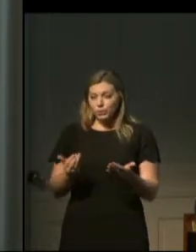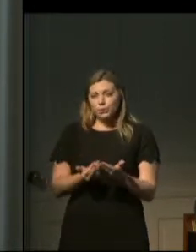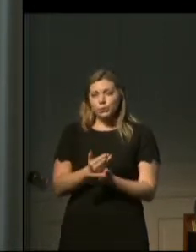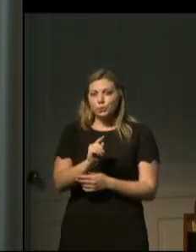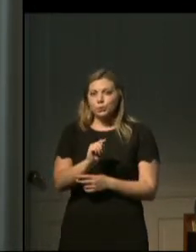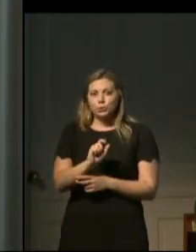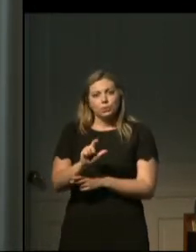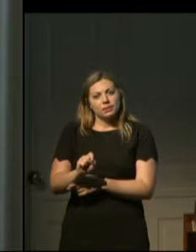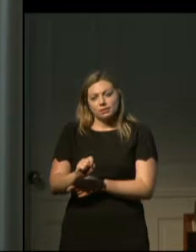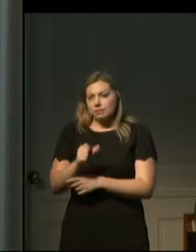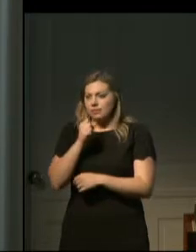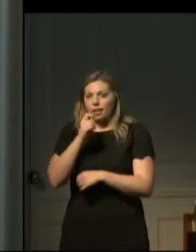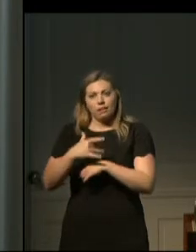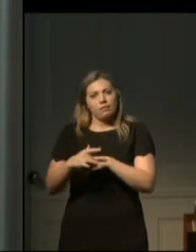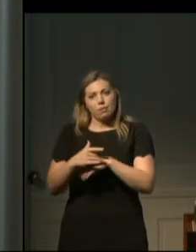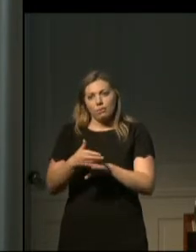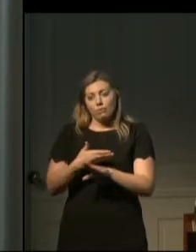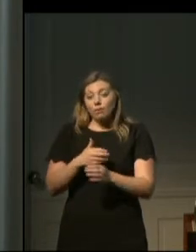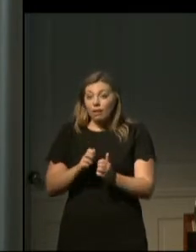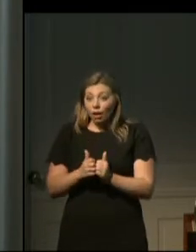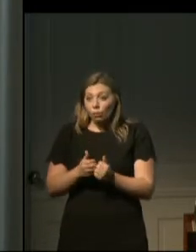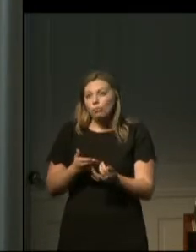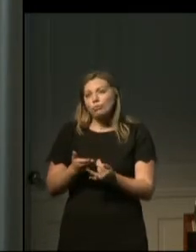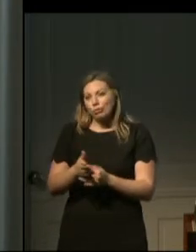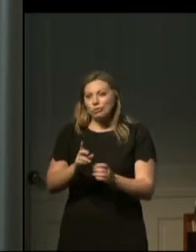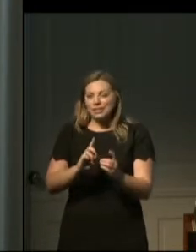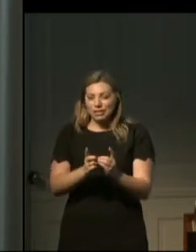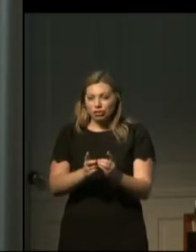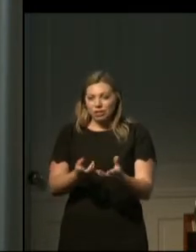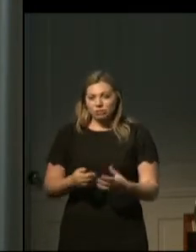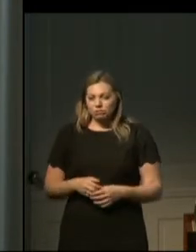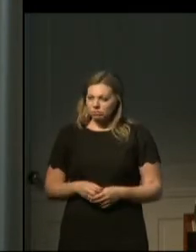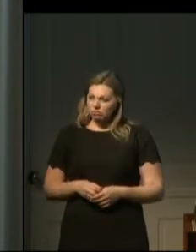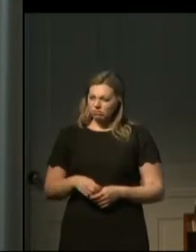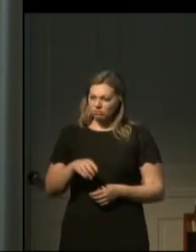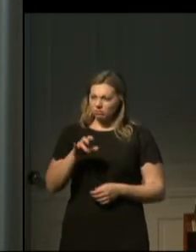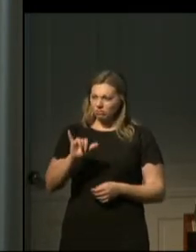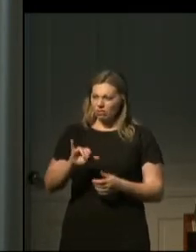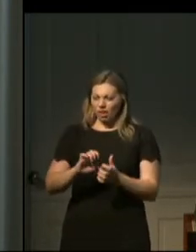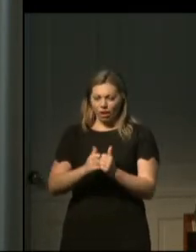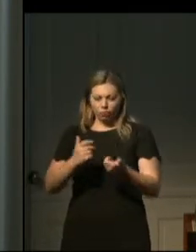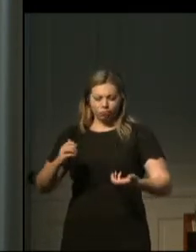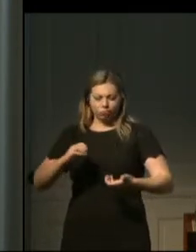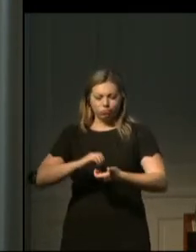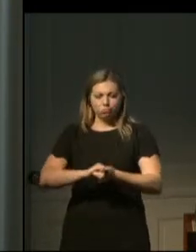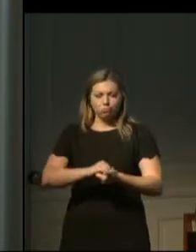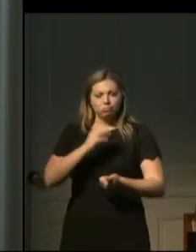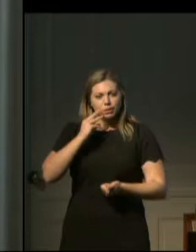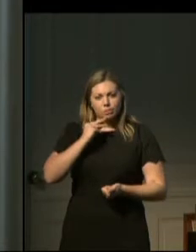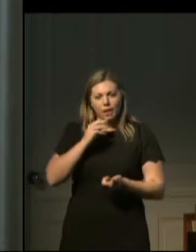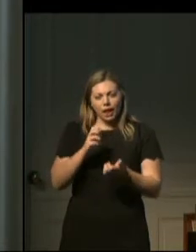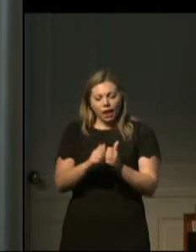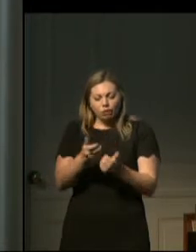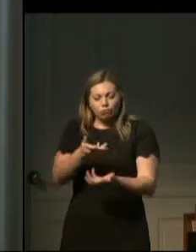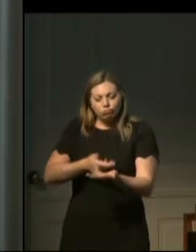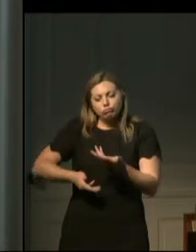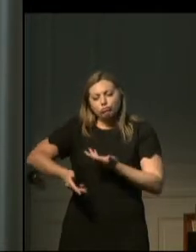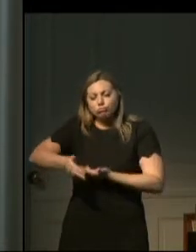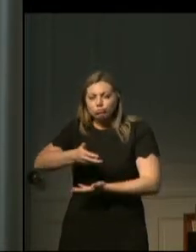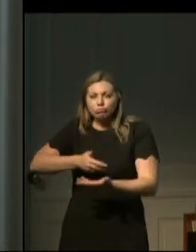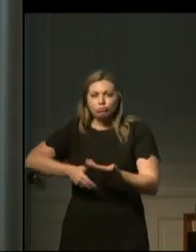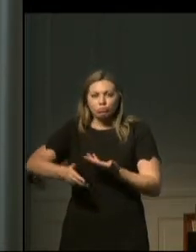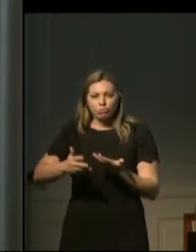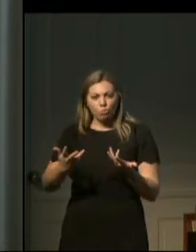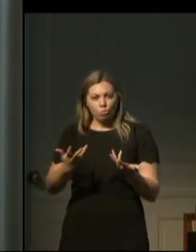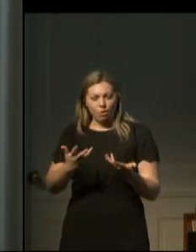were not available before through digitization. So how does that complement the experience? How does it interact? What added